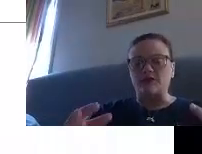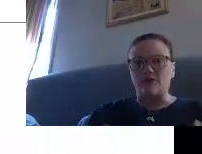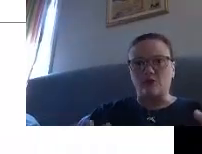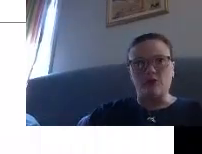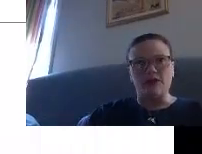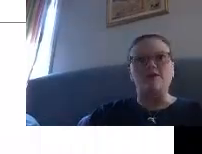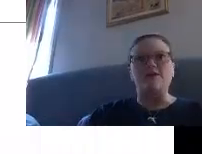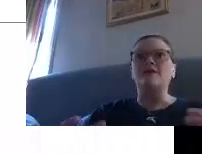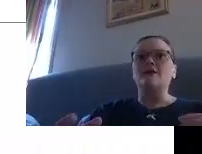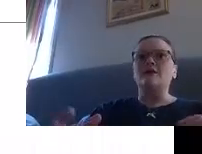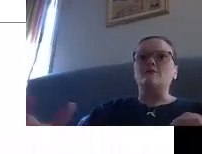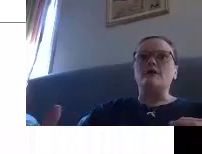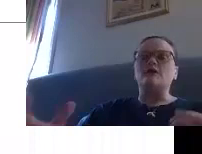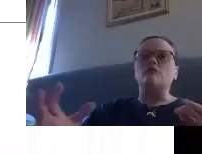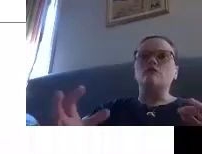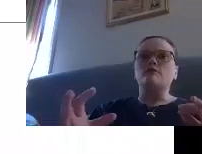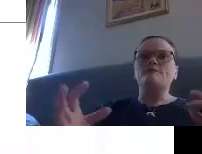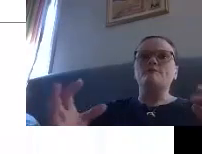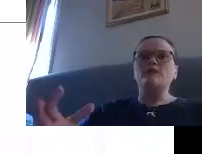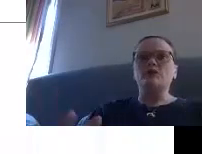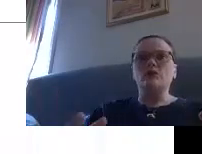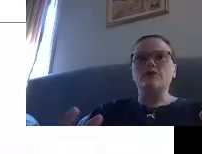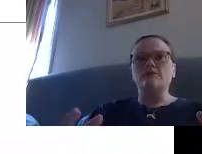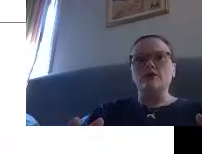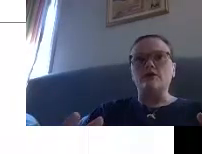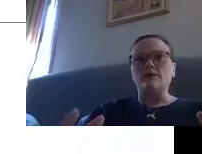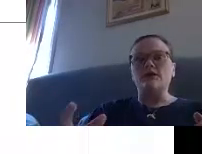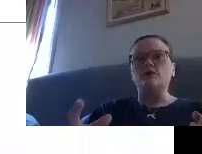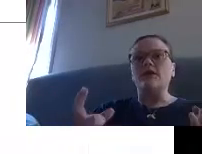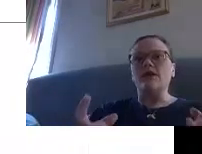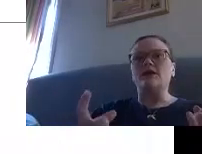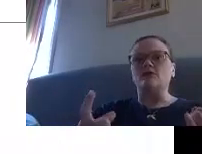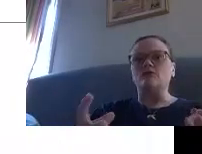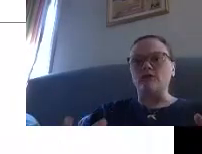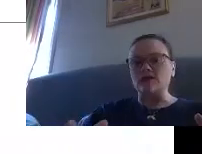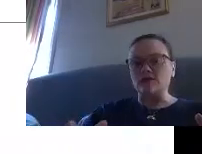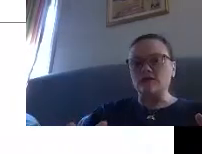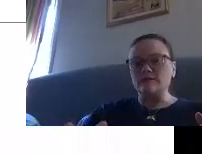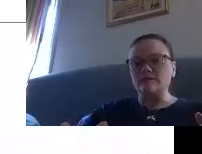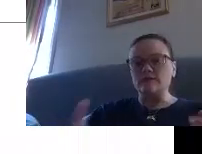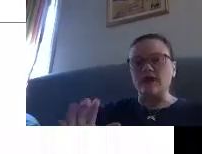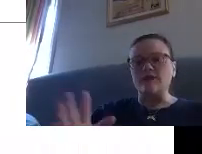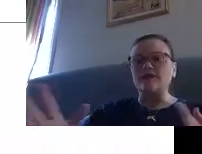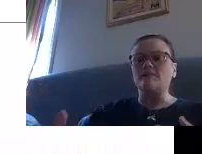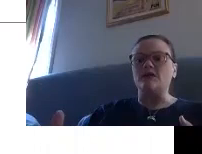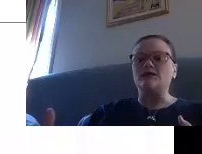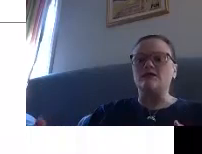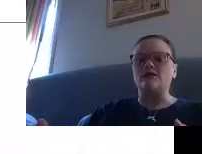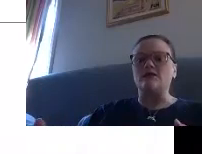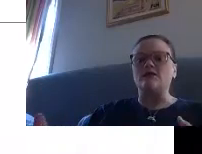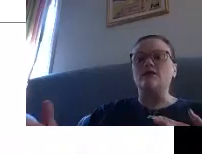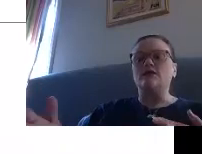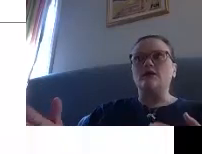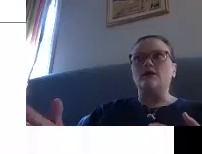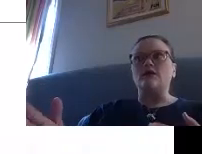that we will be working with, but we told them no because we had reasons. And that's the biggest